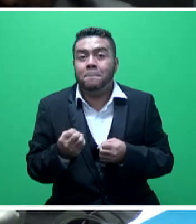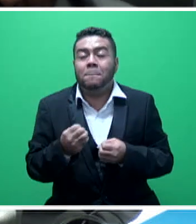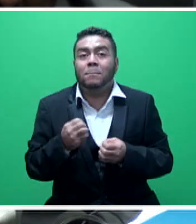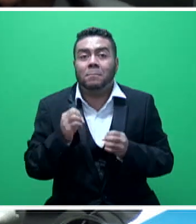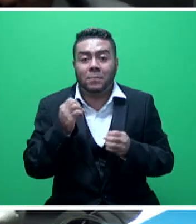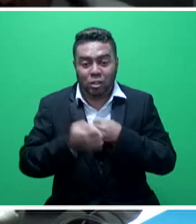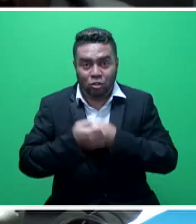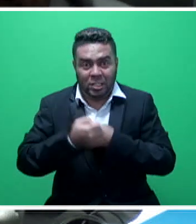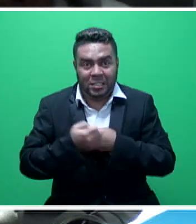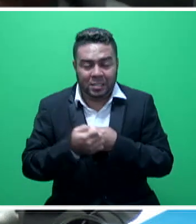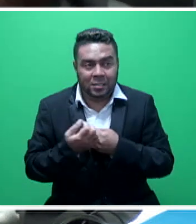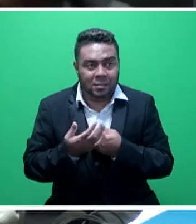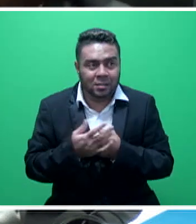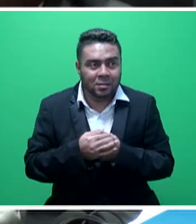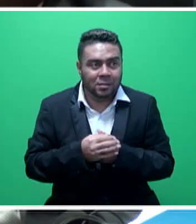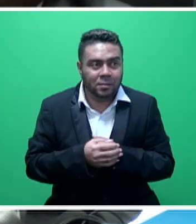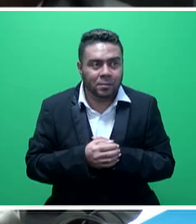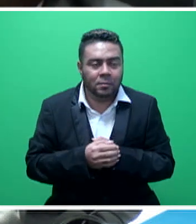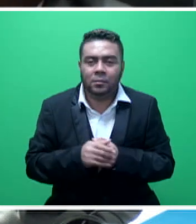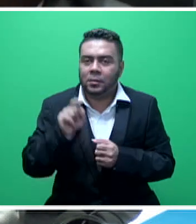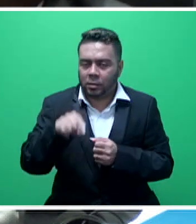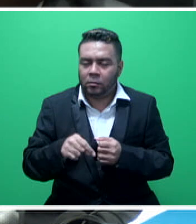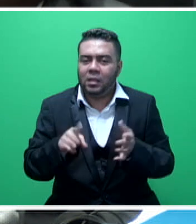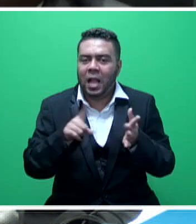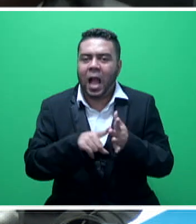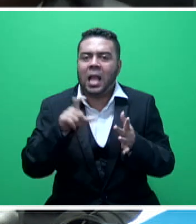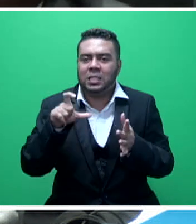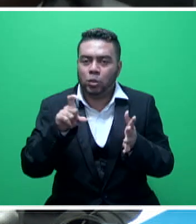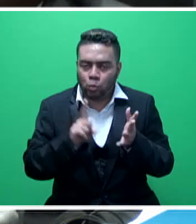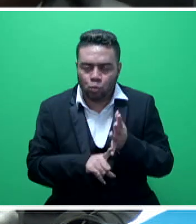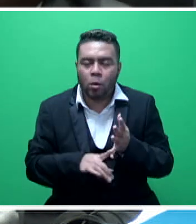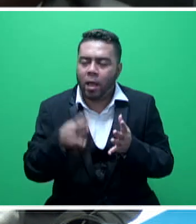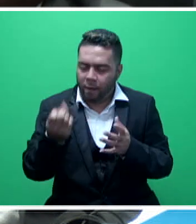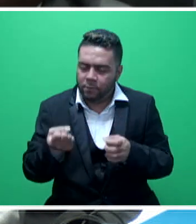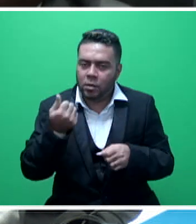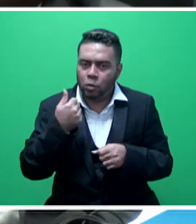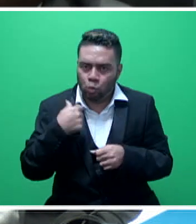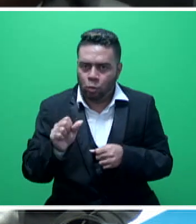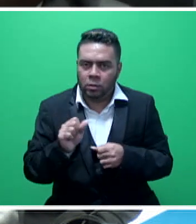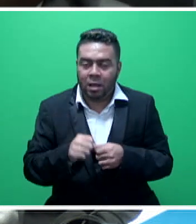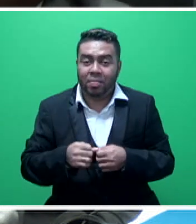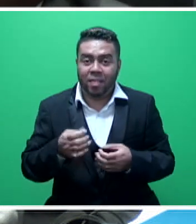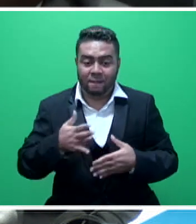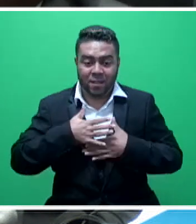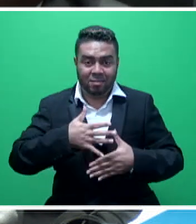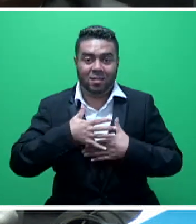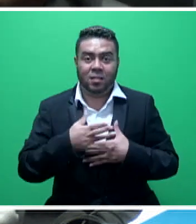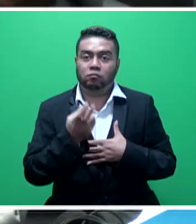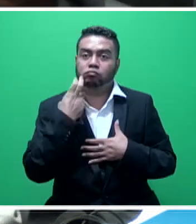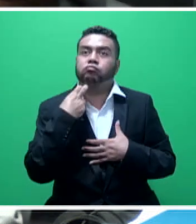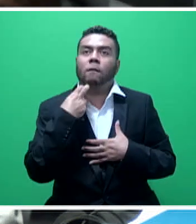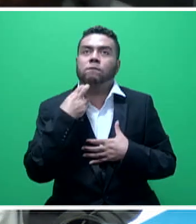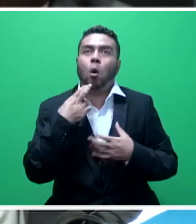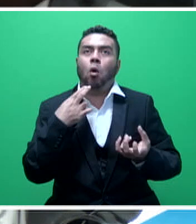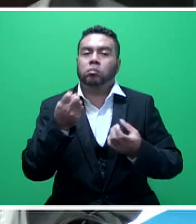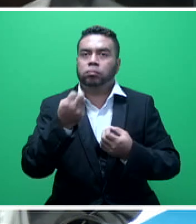and leptospirosis in our intensive care units. And also the ventilator machines, if ultimately